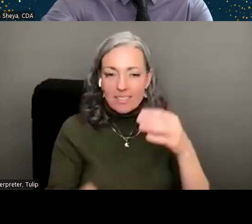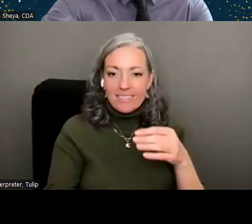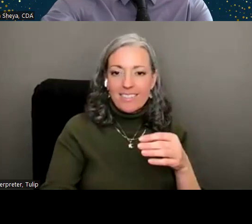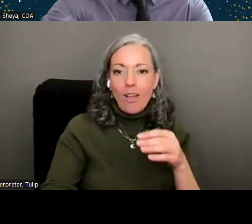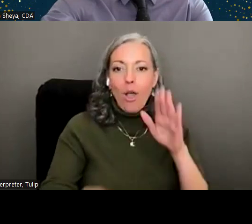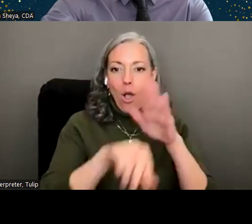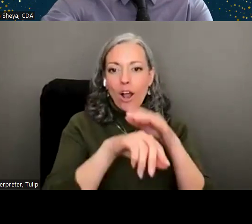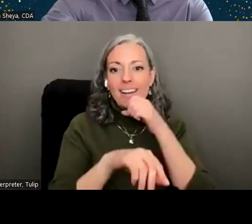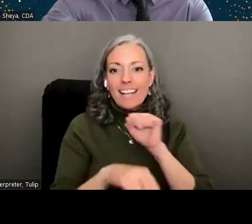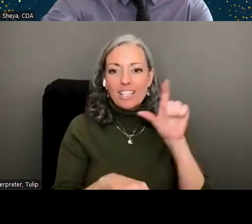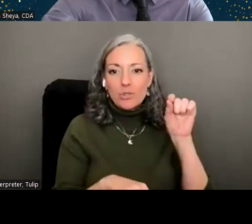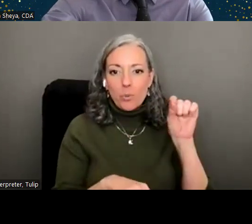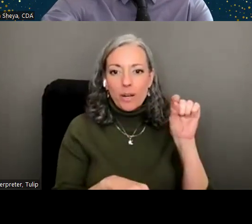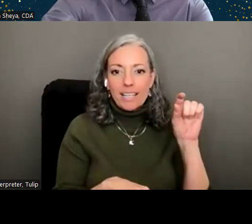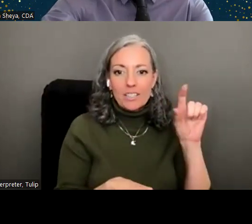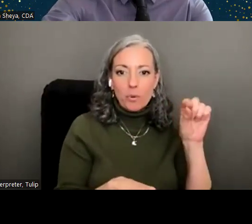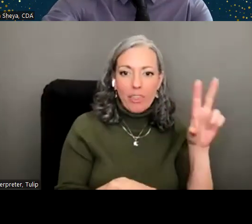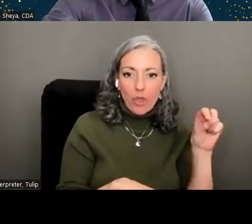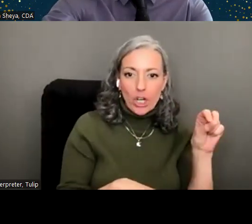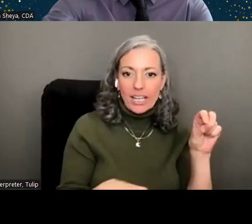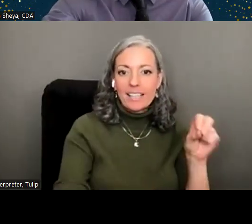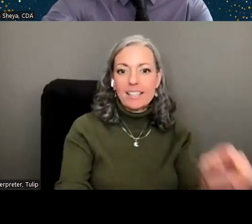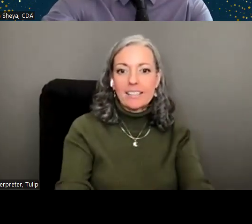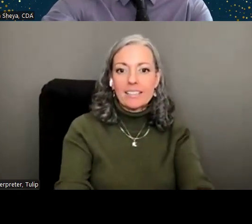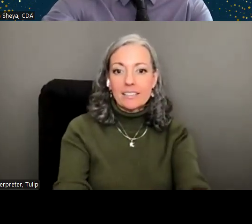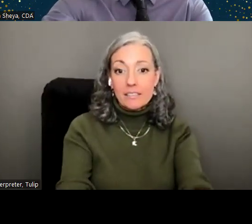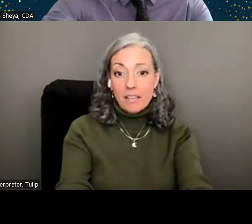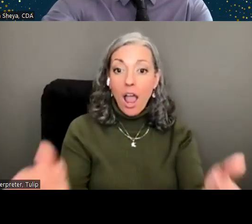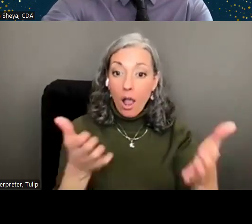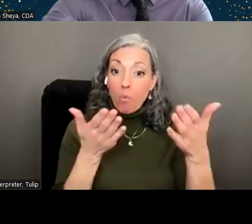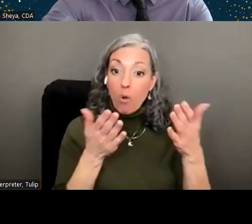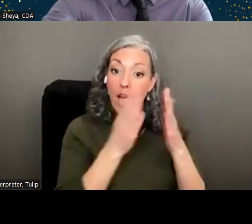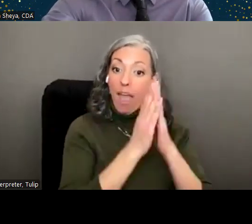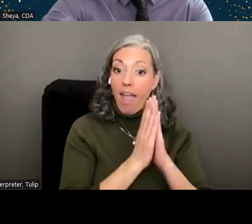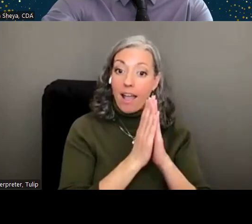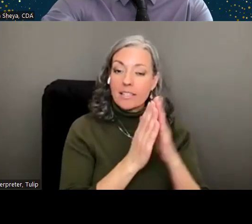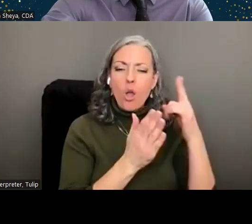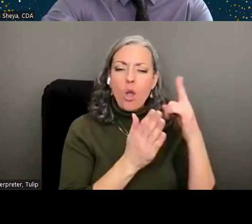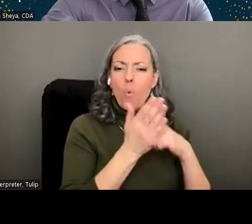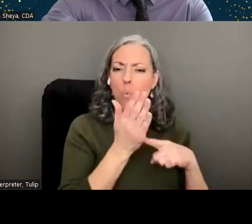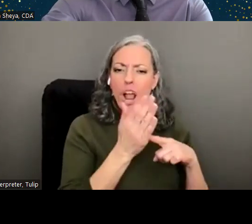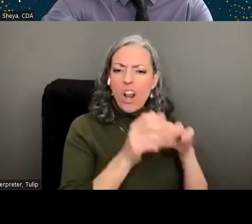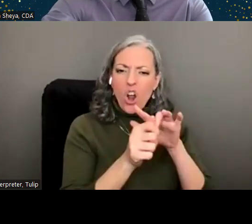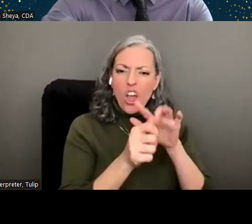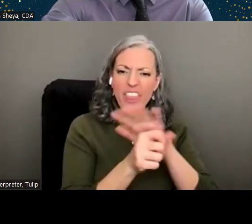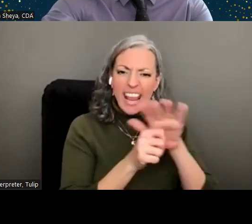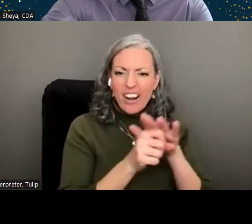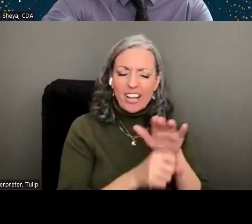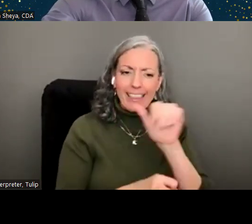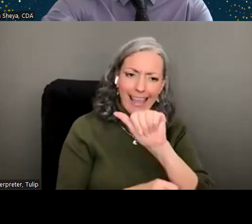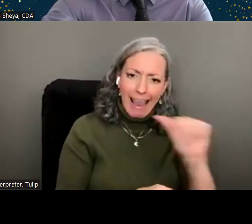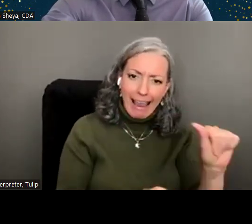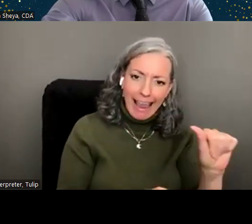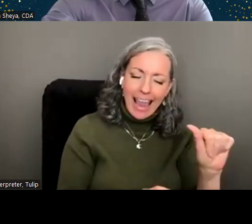Aging 2030. And I would like to ask you, what are the area agency on agings in